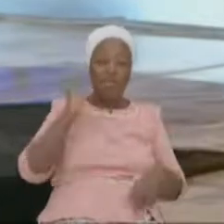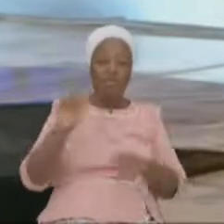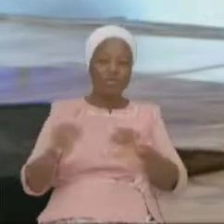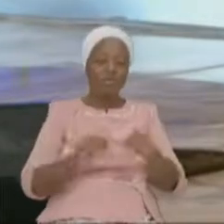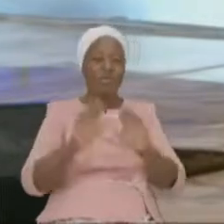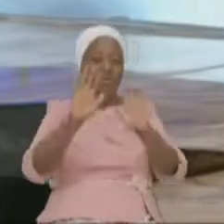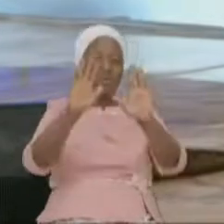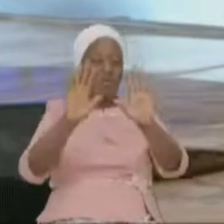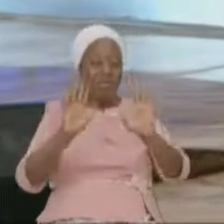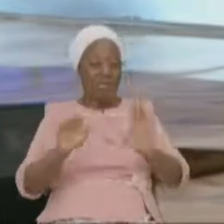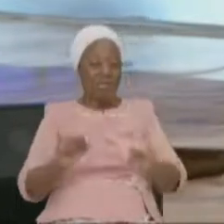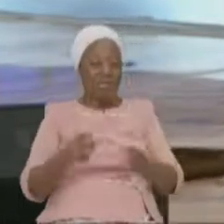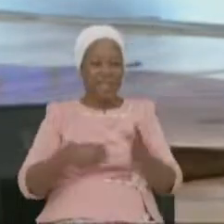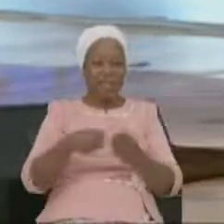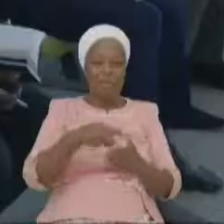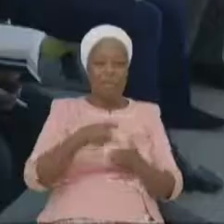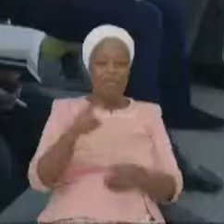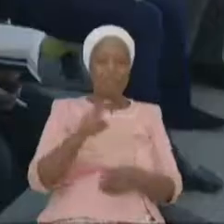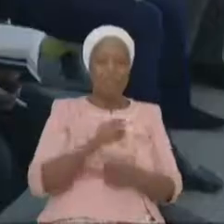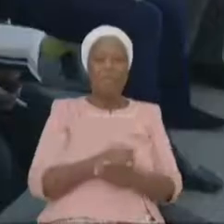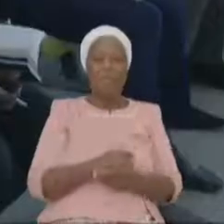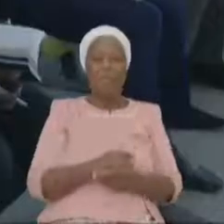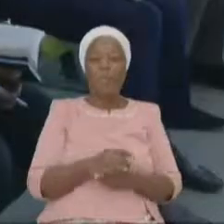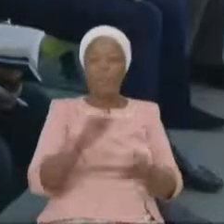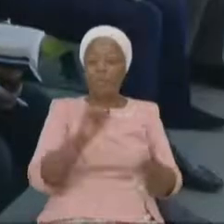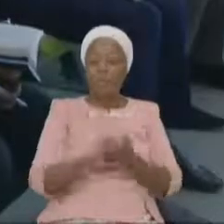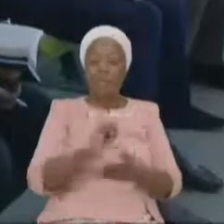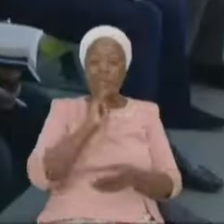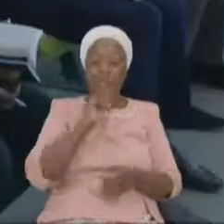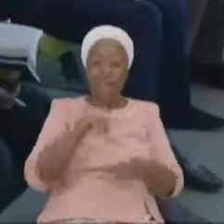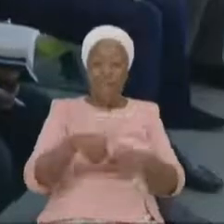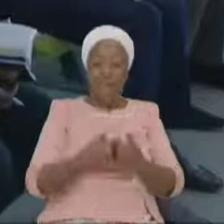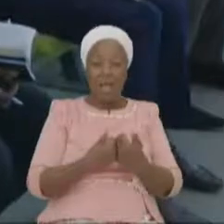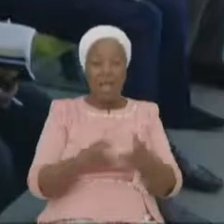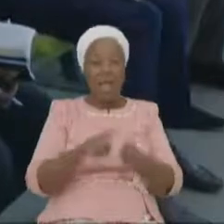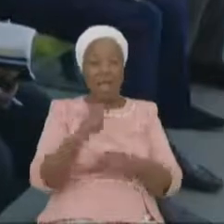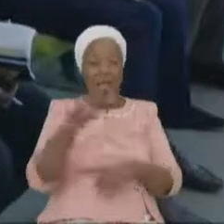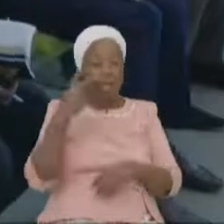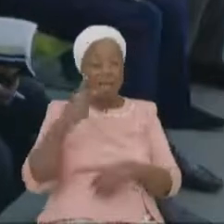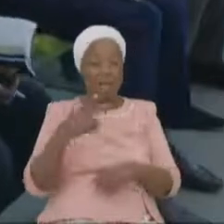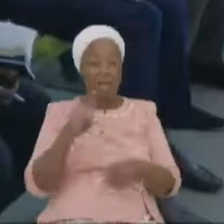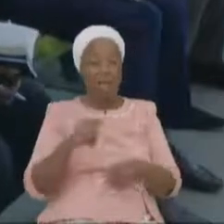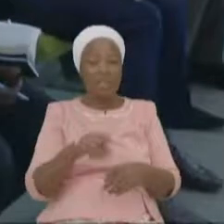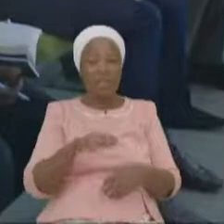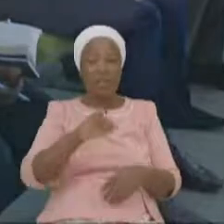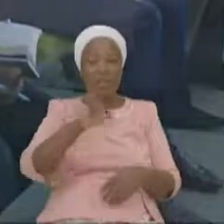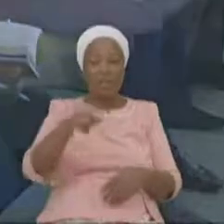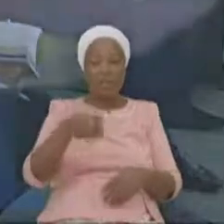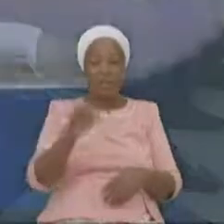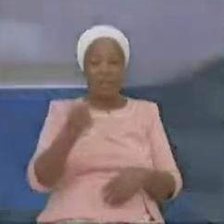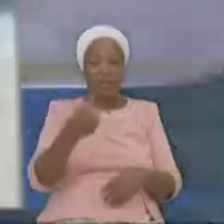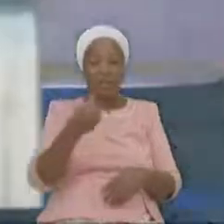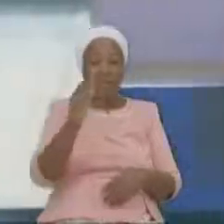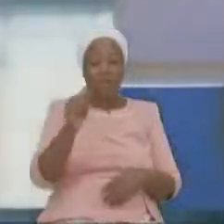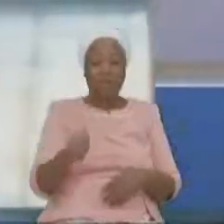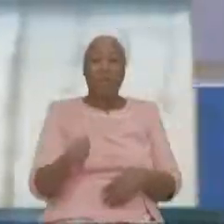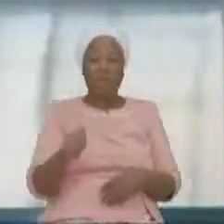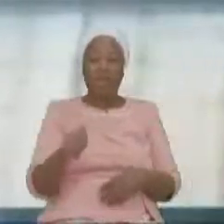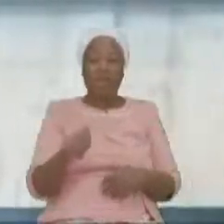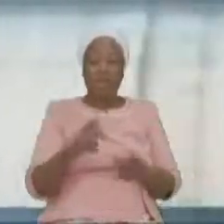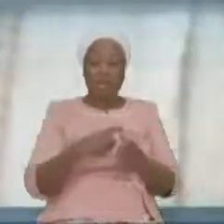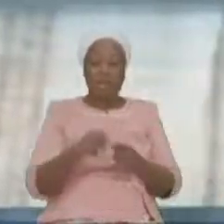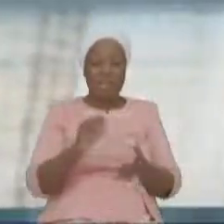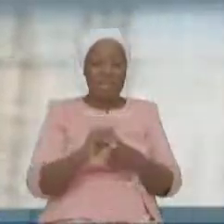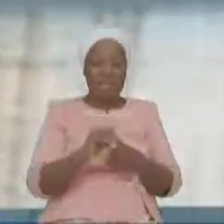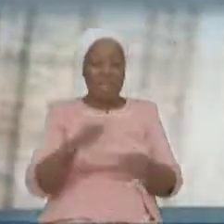wonders among you. That's how, as you look at Joshua, that's how they crossed